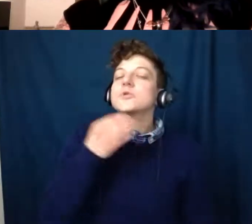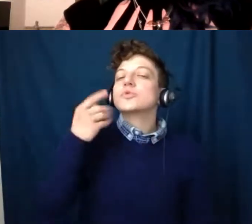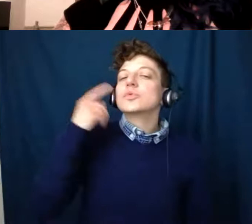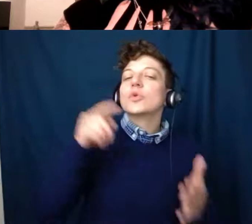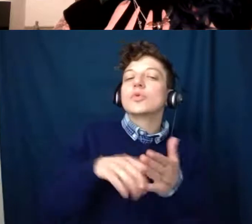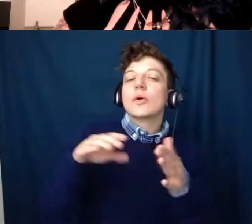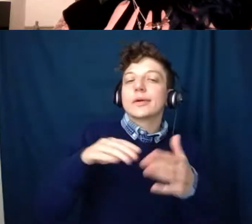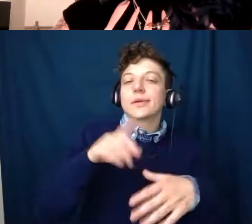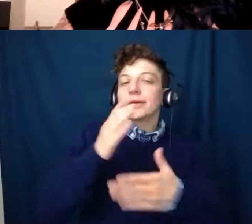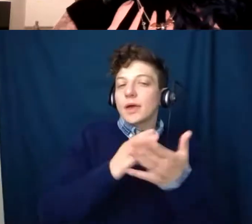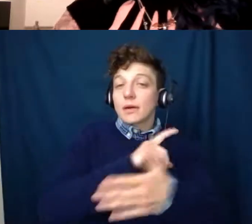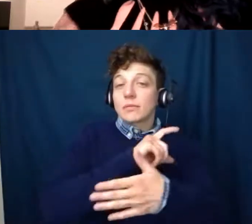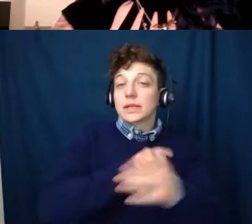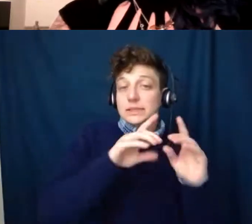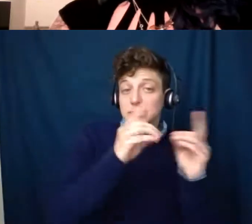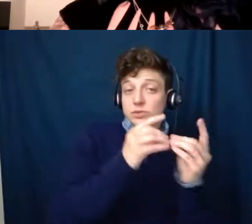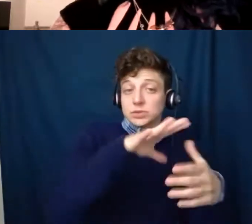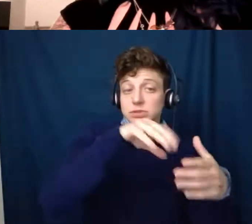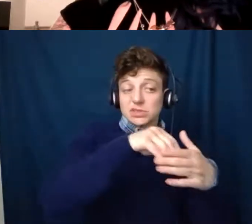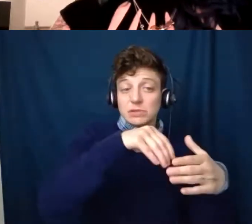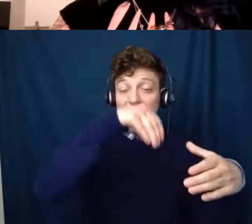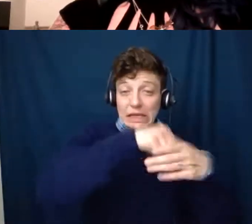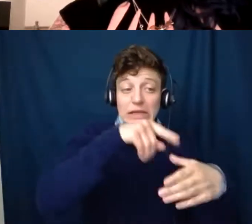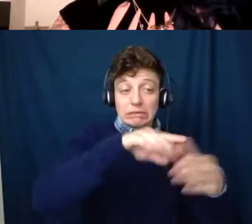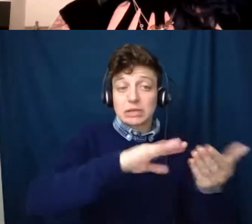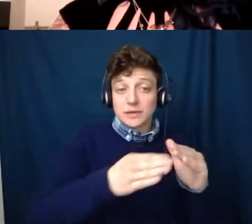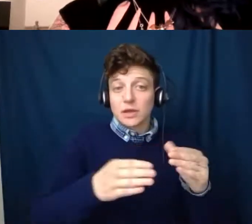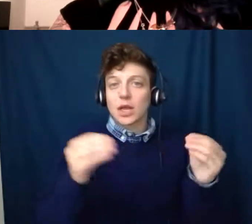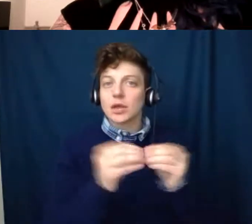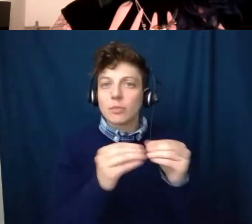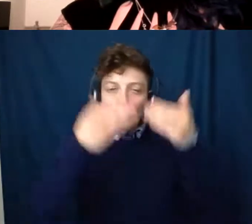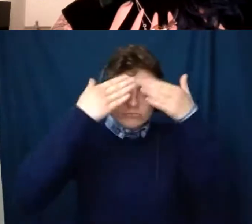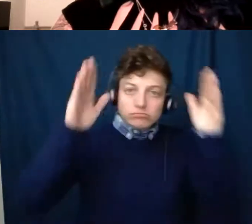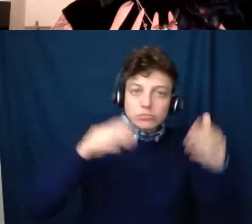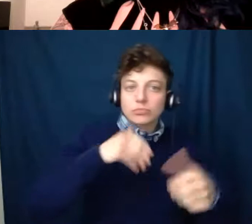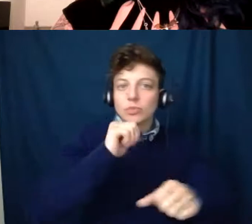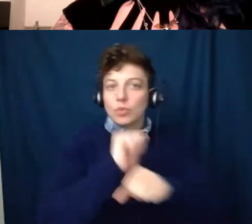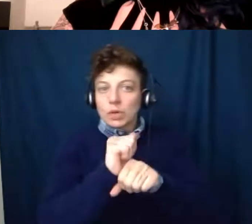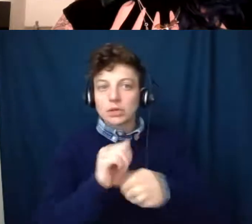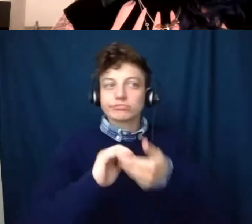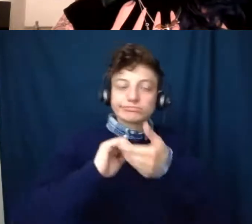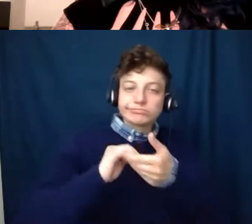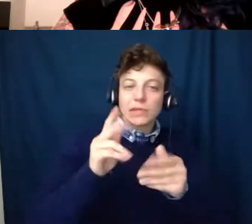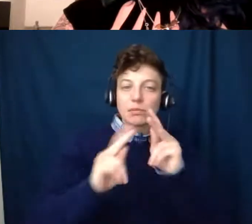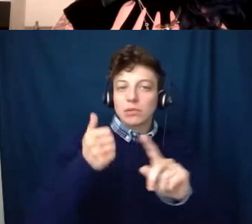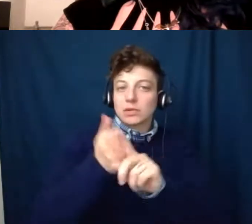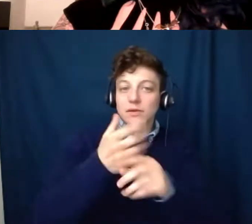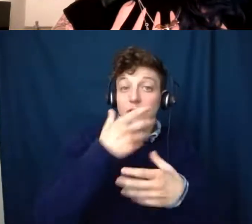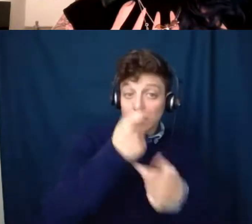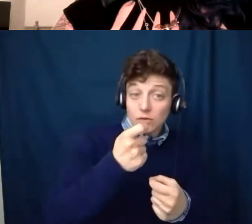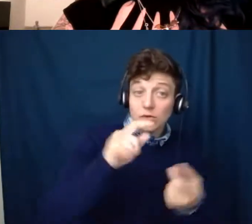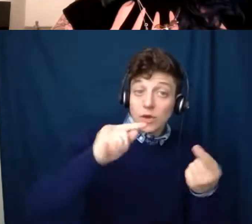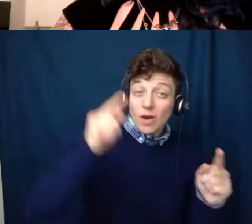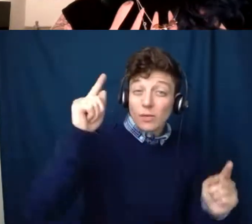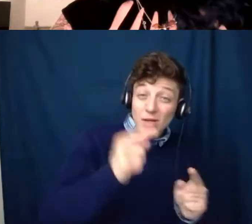within Philadelphia are more open to working with folks who are interested in harm reduction as opposed to others who may be more like old school